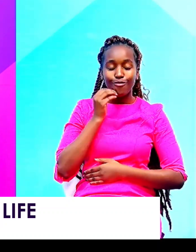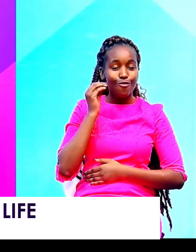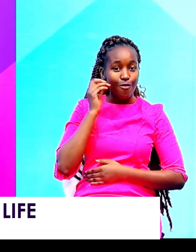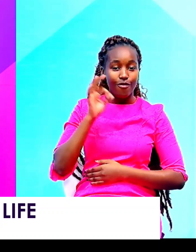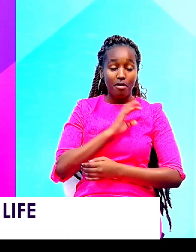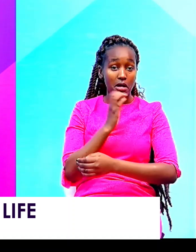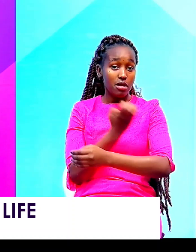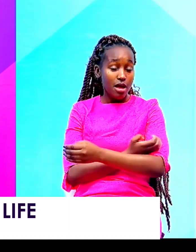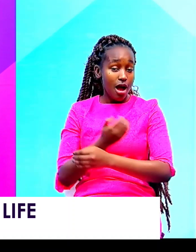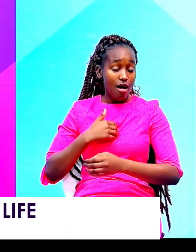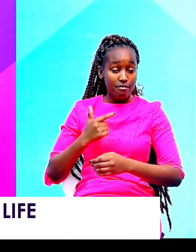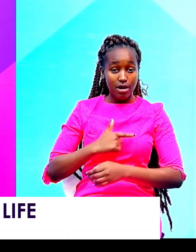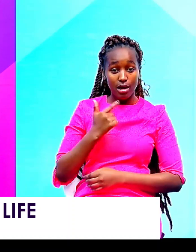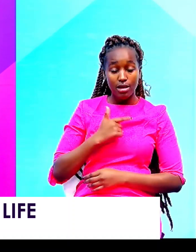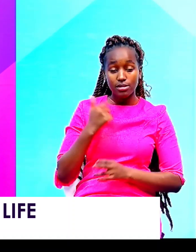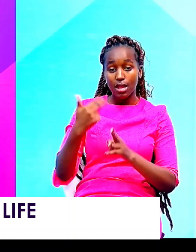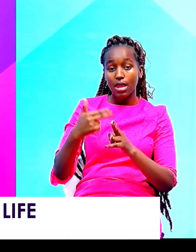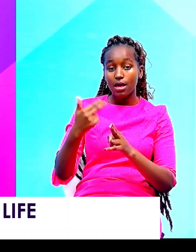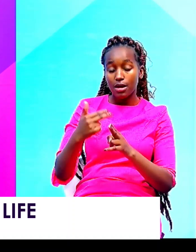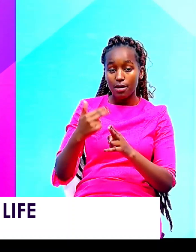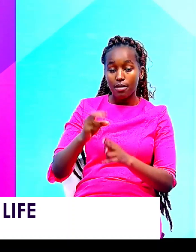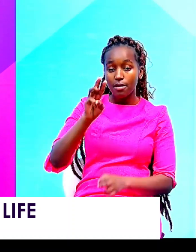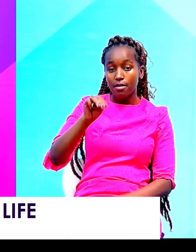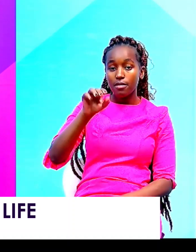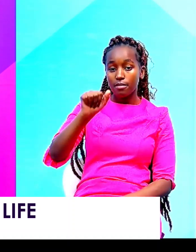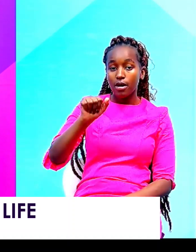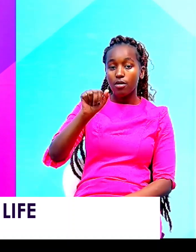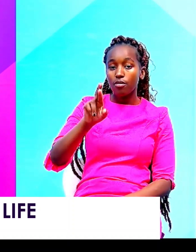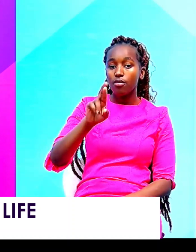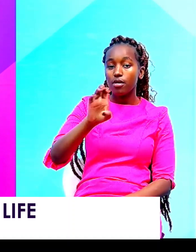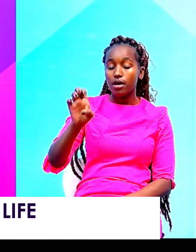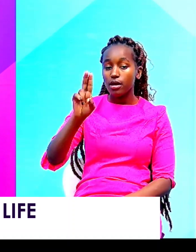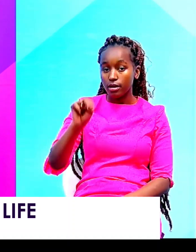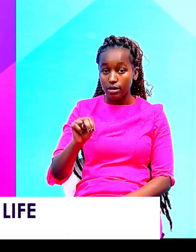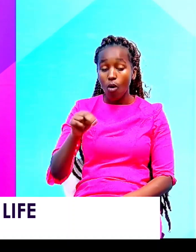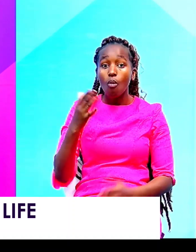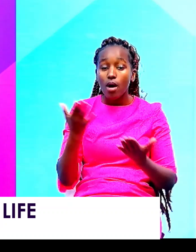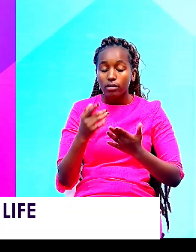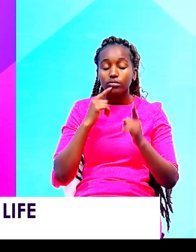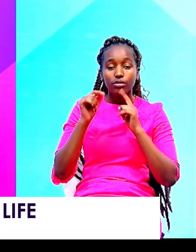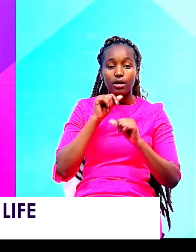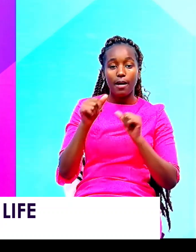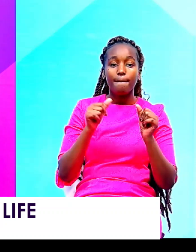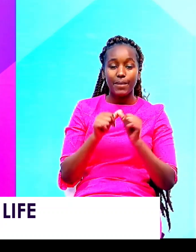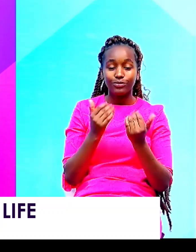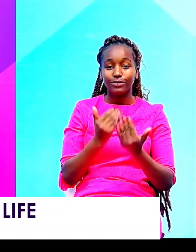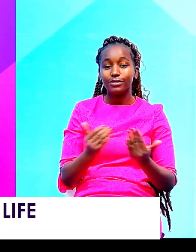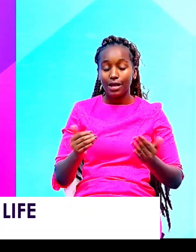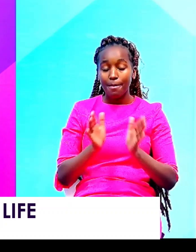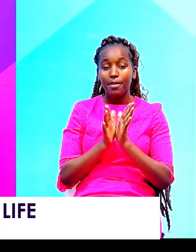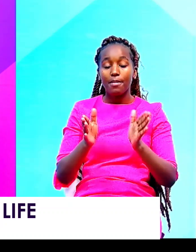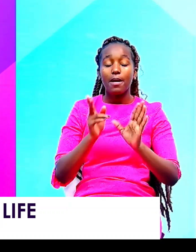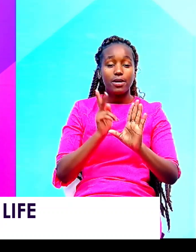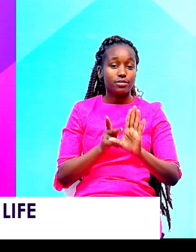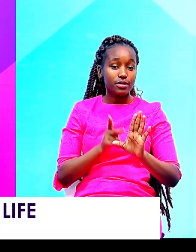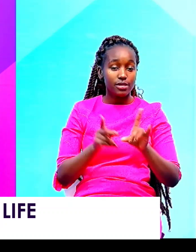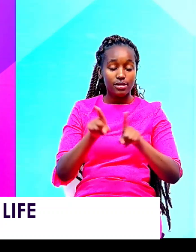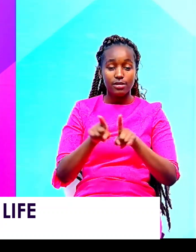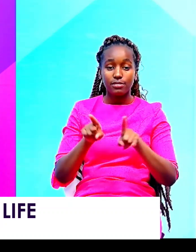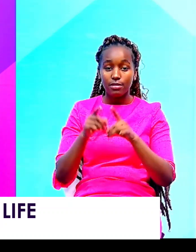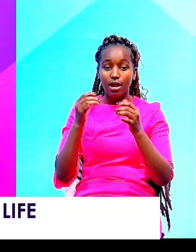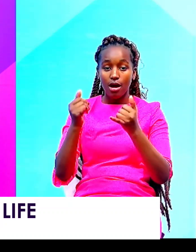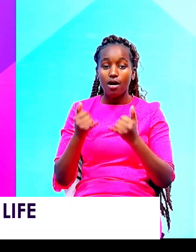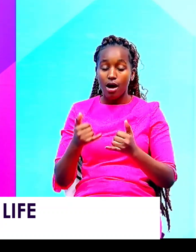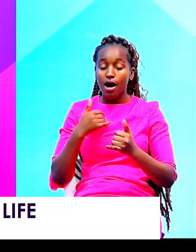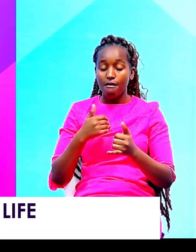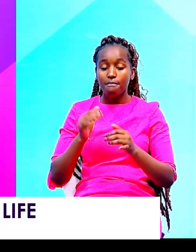about child public participation. Can you believe it? And our sign language interpreter in